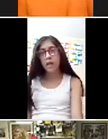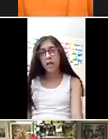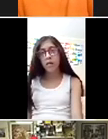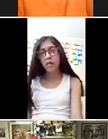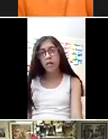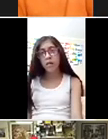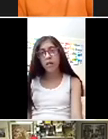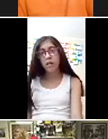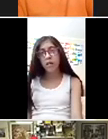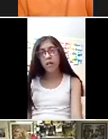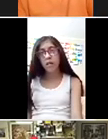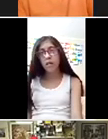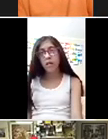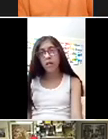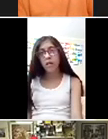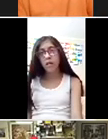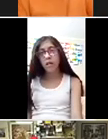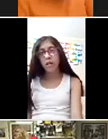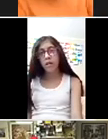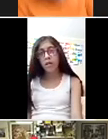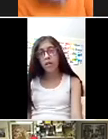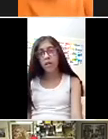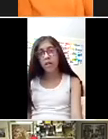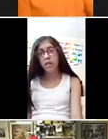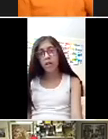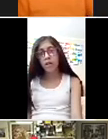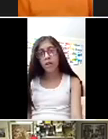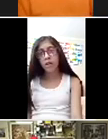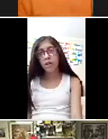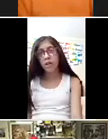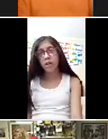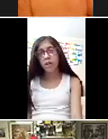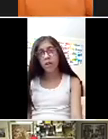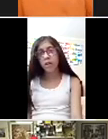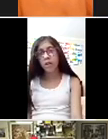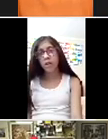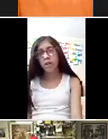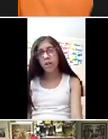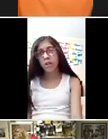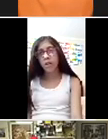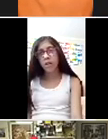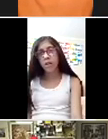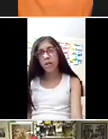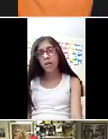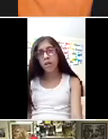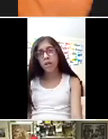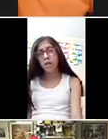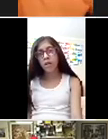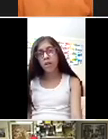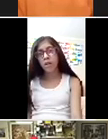Oh. A baby. Oh, baby. Y'all never seen a baby? Yes. Come on now.